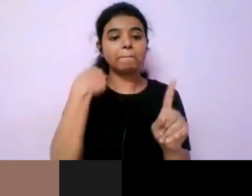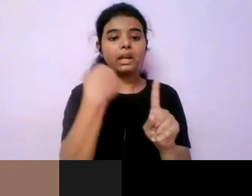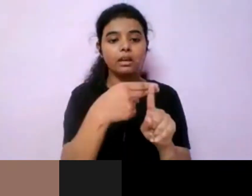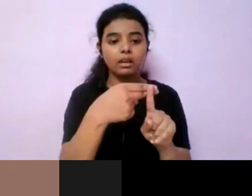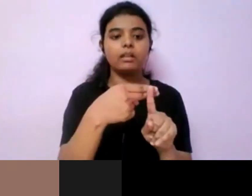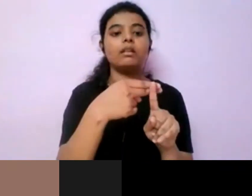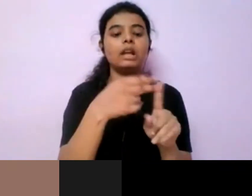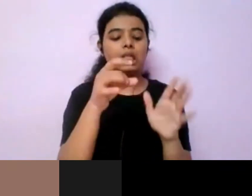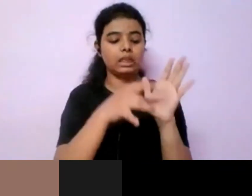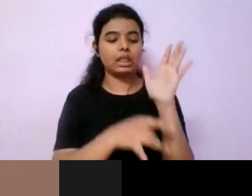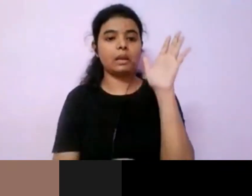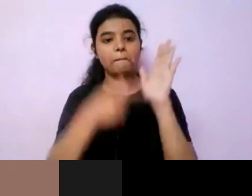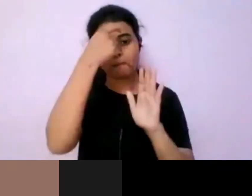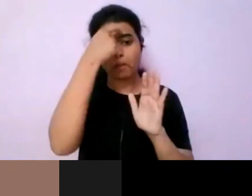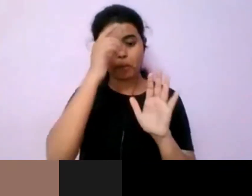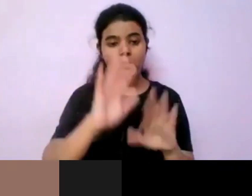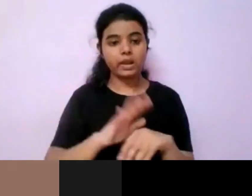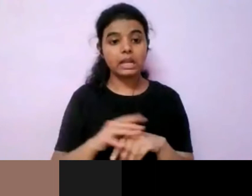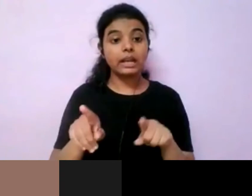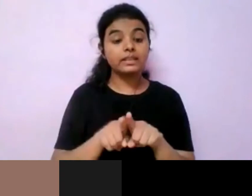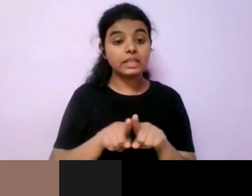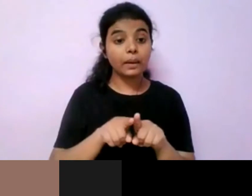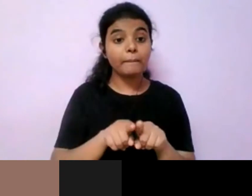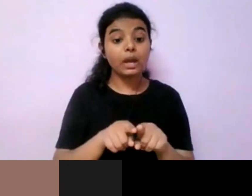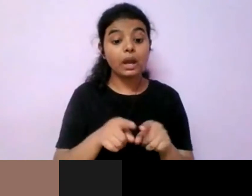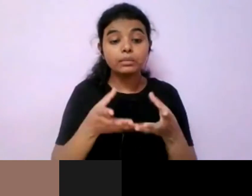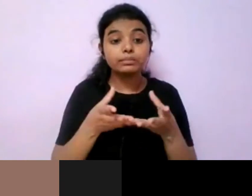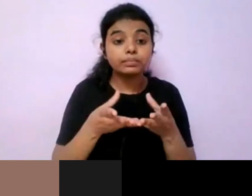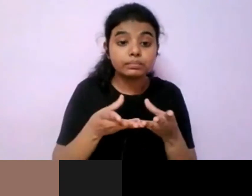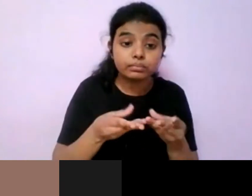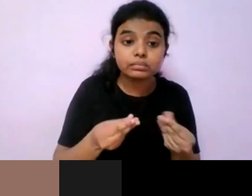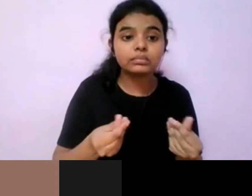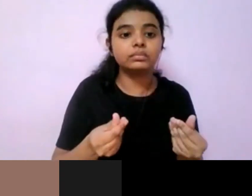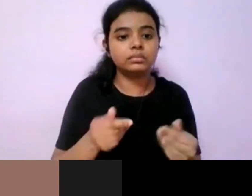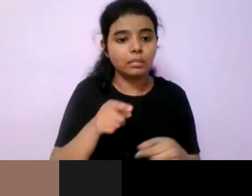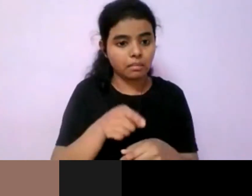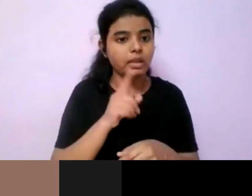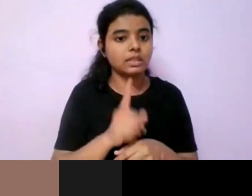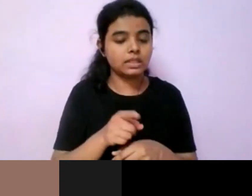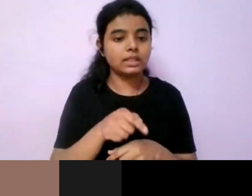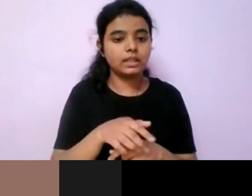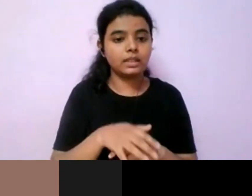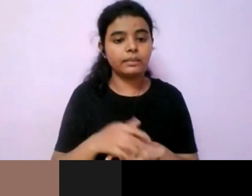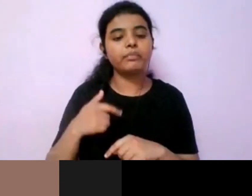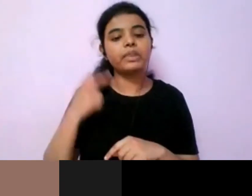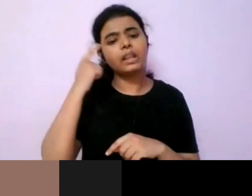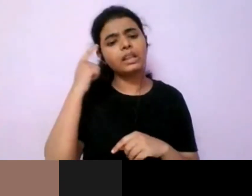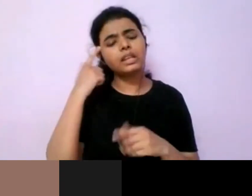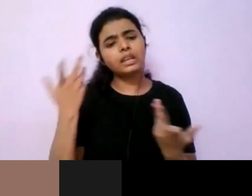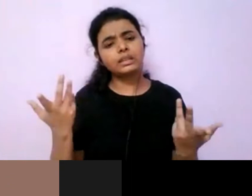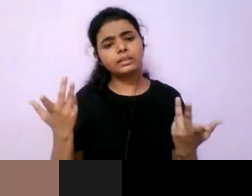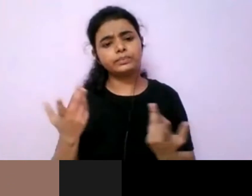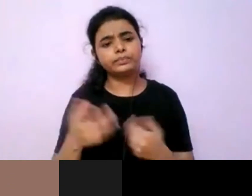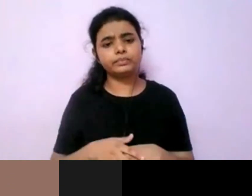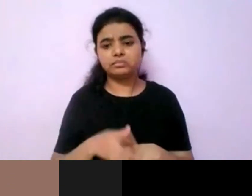being stigmatized, it's what's causing that stigmatization that we should really be looking at. And I think there's a real, I think